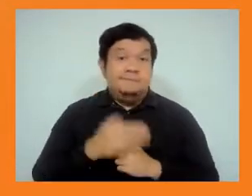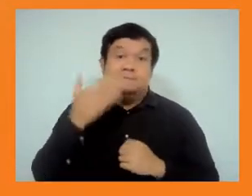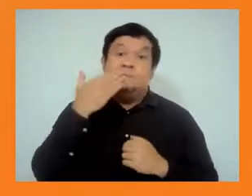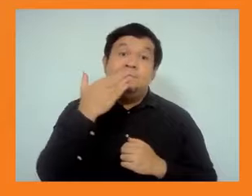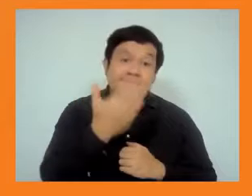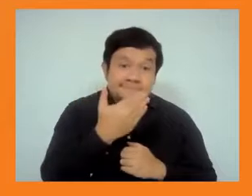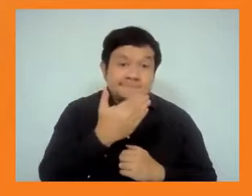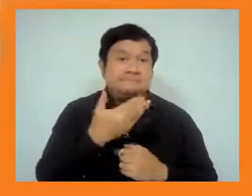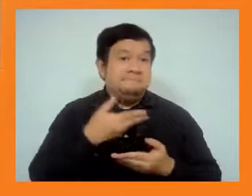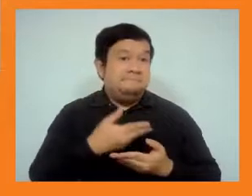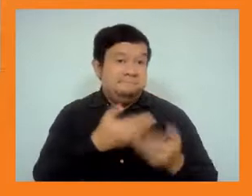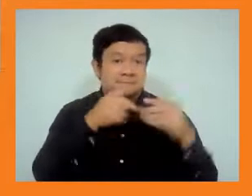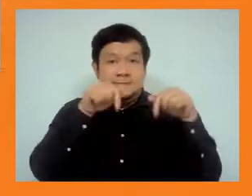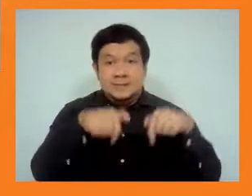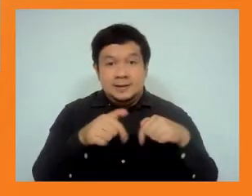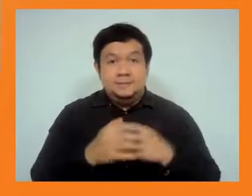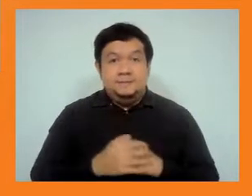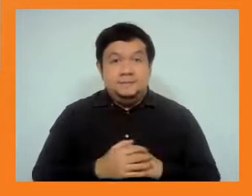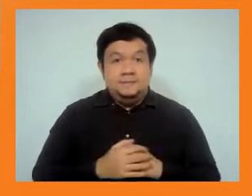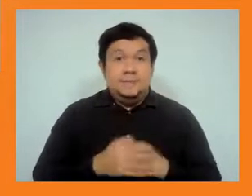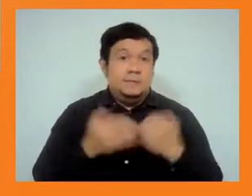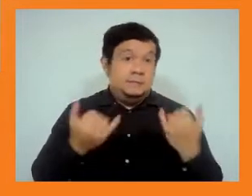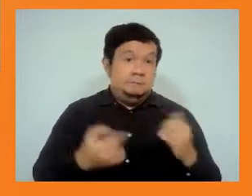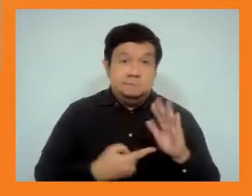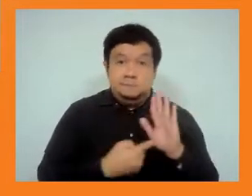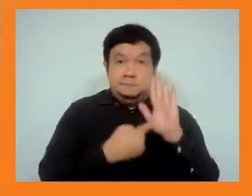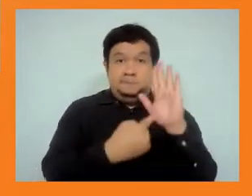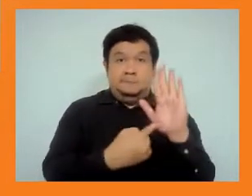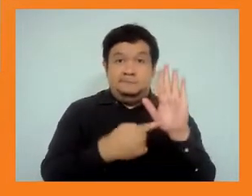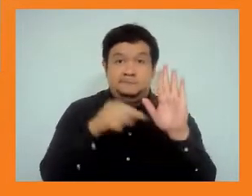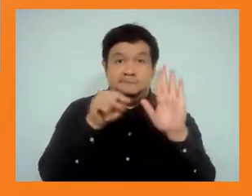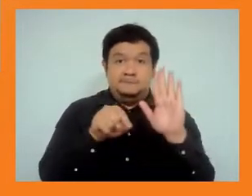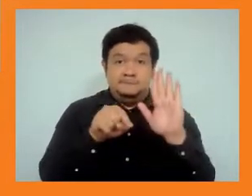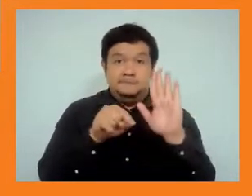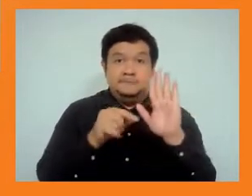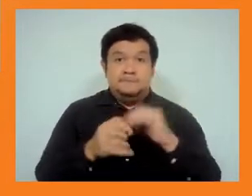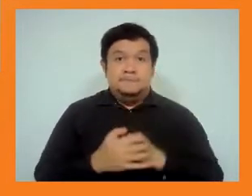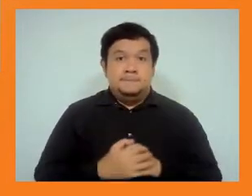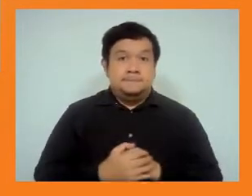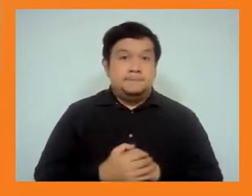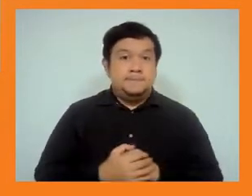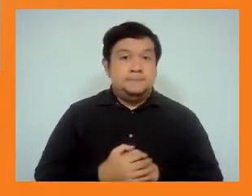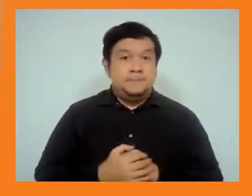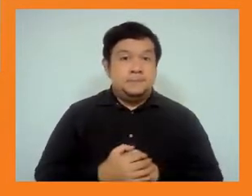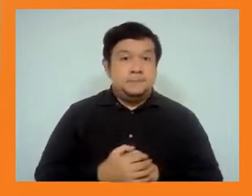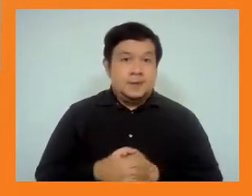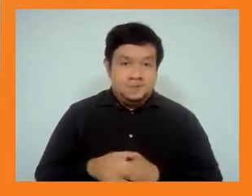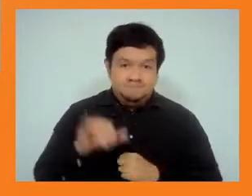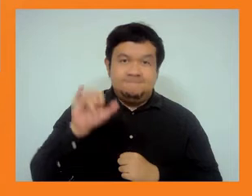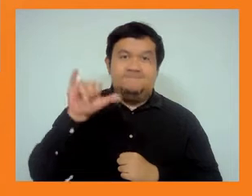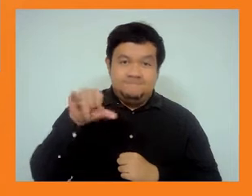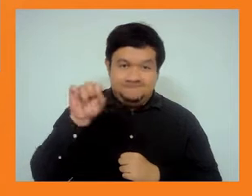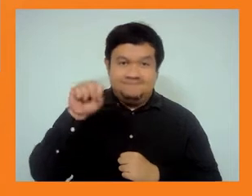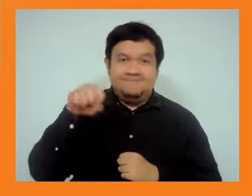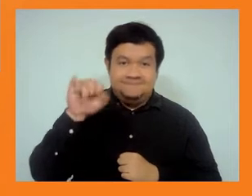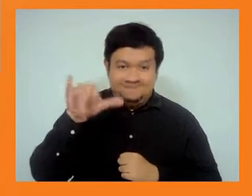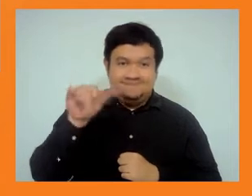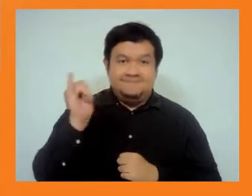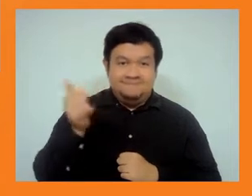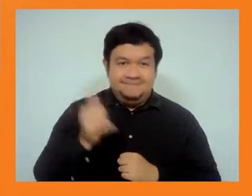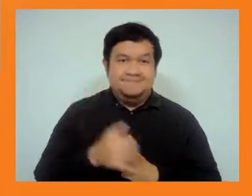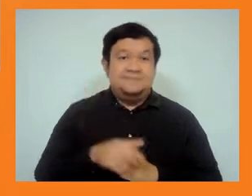financial intermediary projects, because they are not going through the proper environmental impact